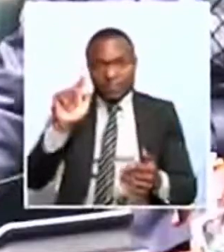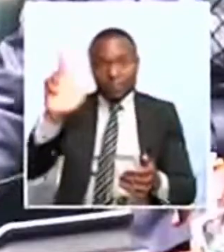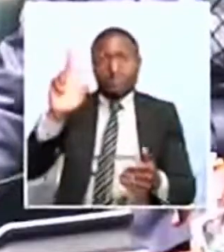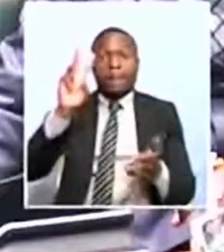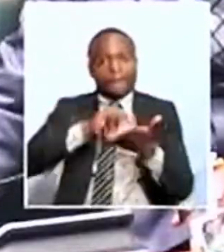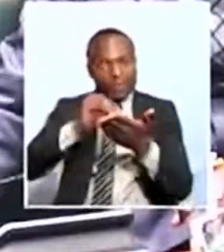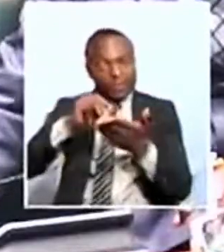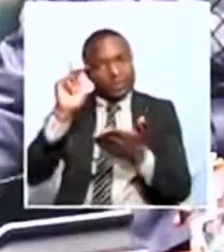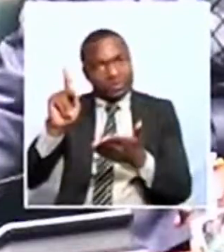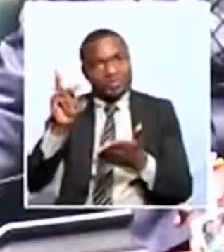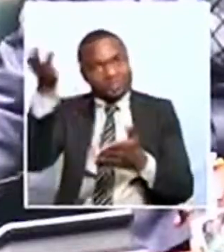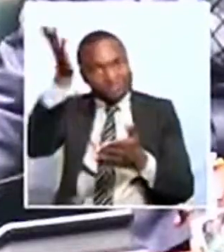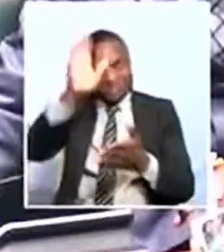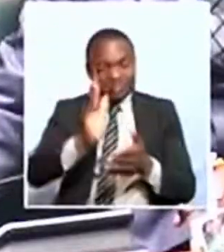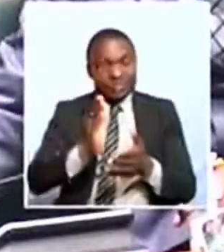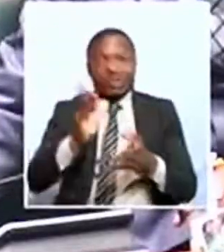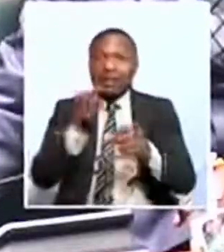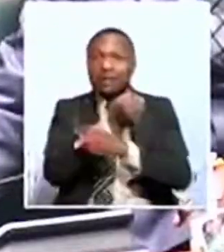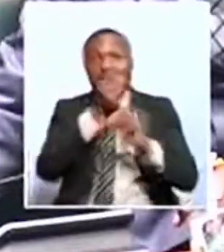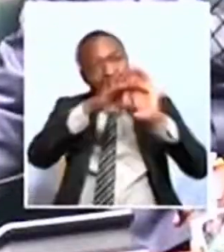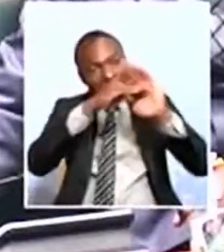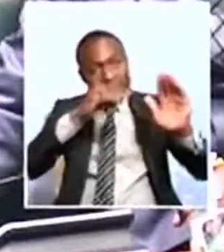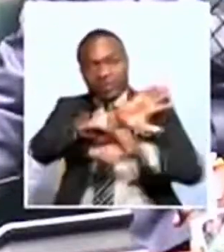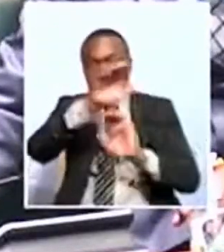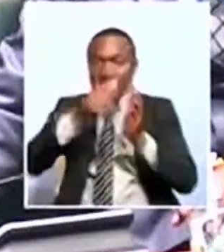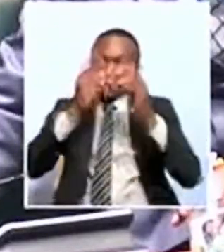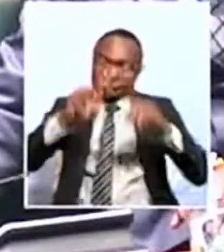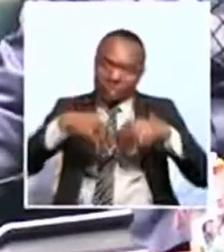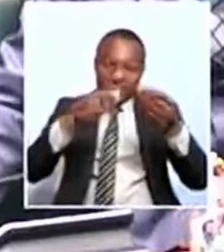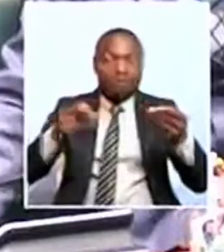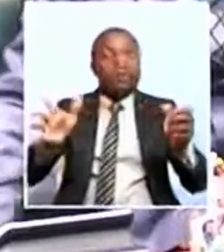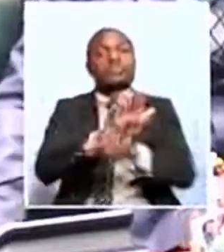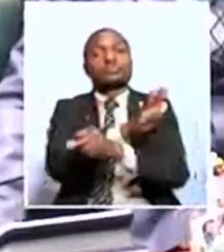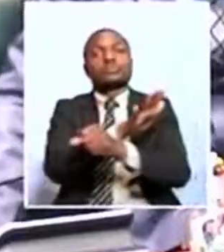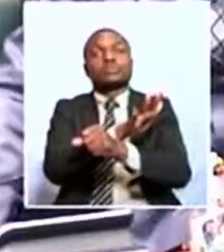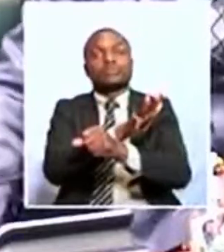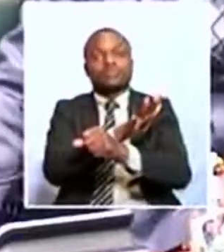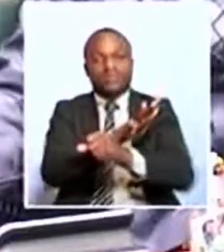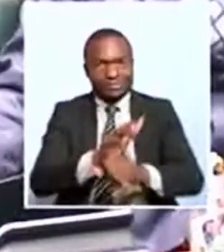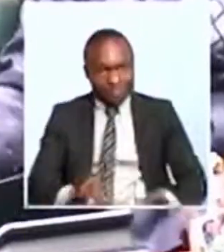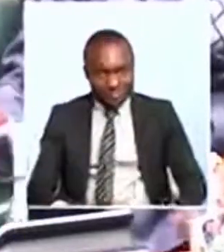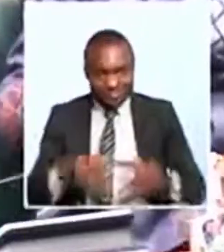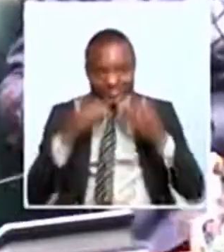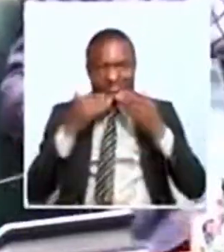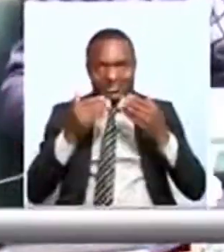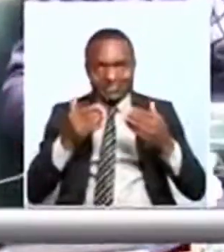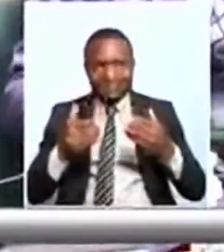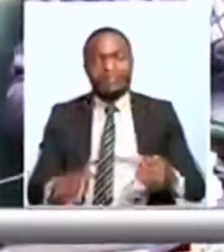kwacha, they will never ever get half, everything will be given yearly in full? Thank you.